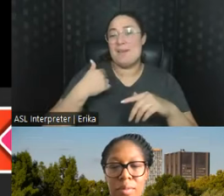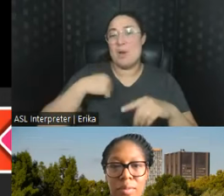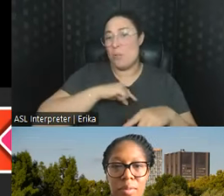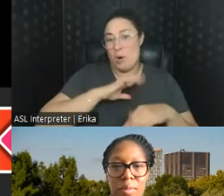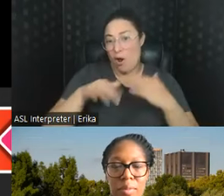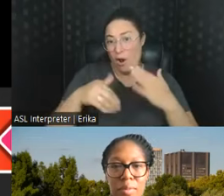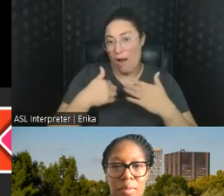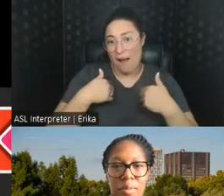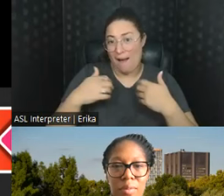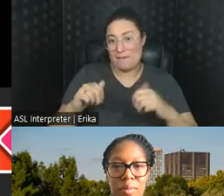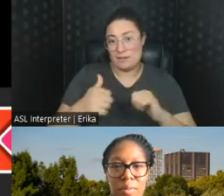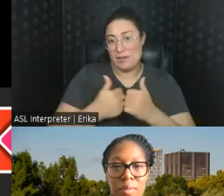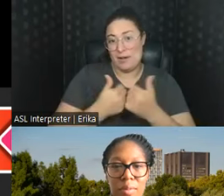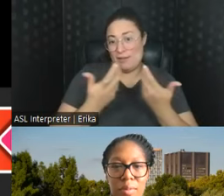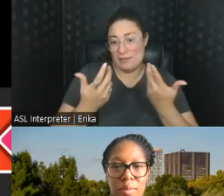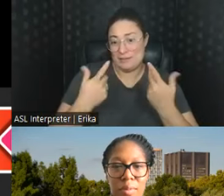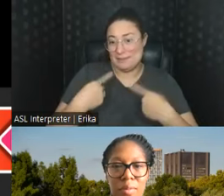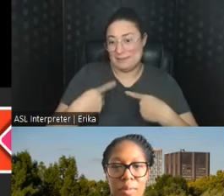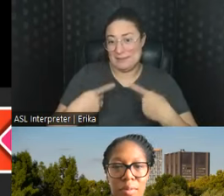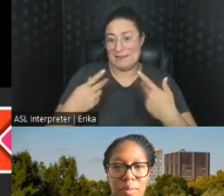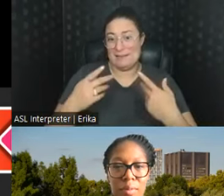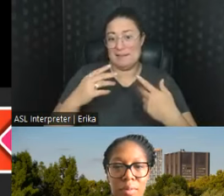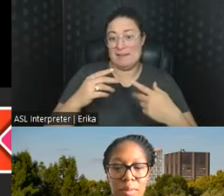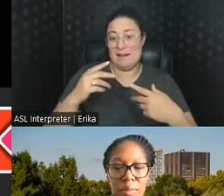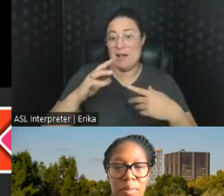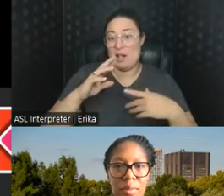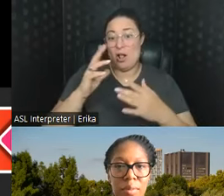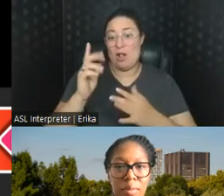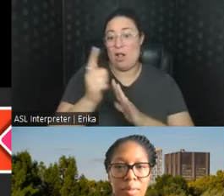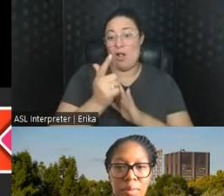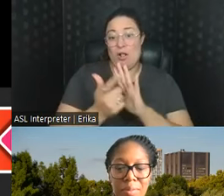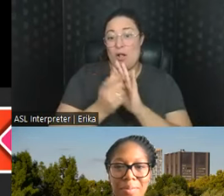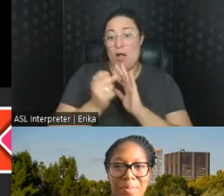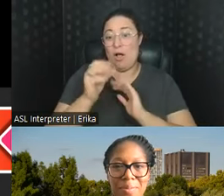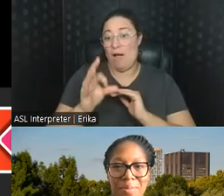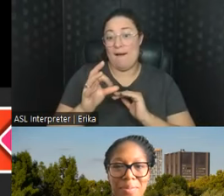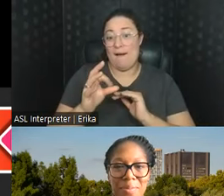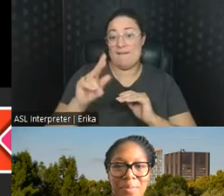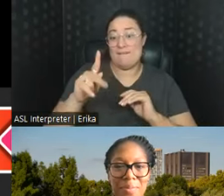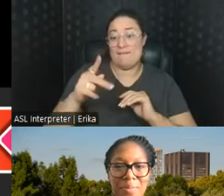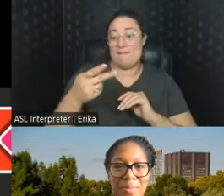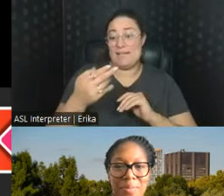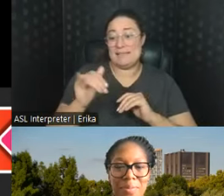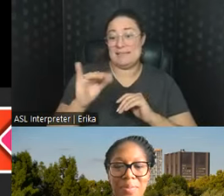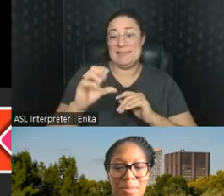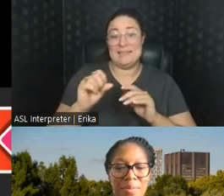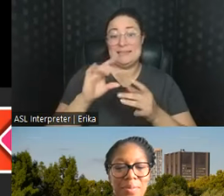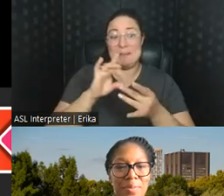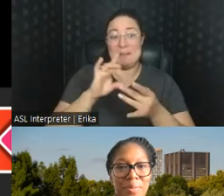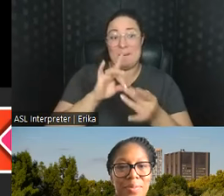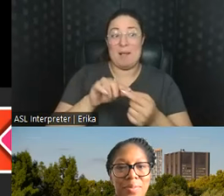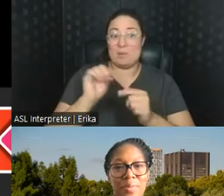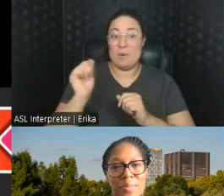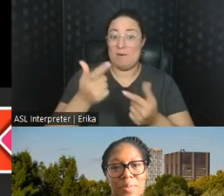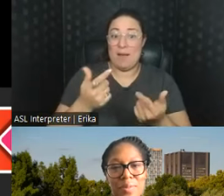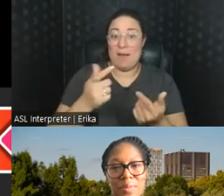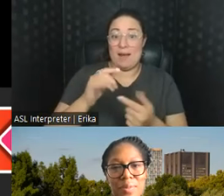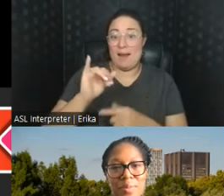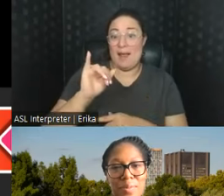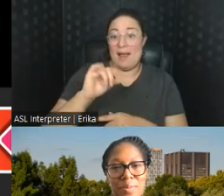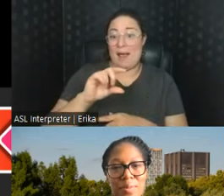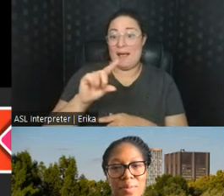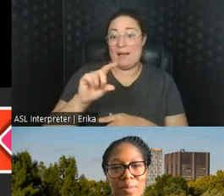I mean, the laws of physics apply to everybody. Isaac Newton would agree. So again, it's also, well, what are you driving